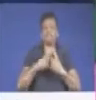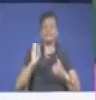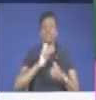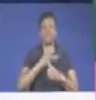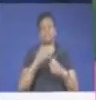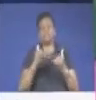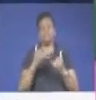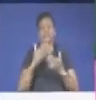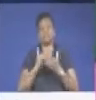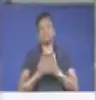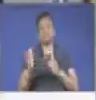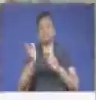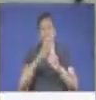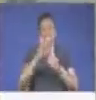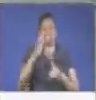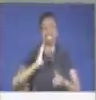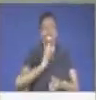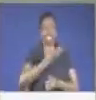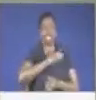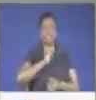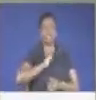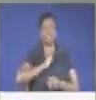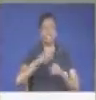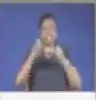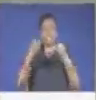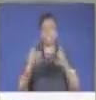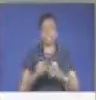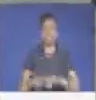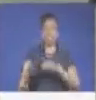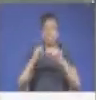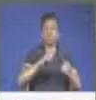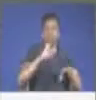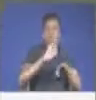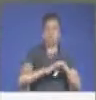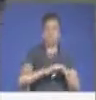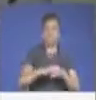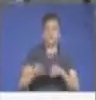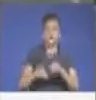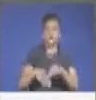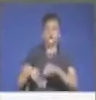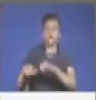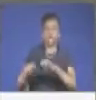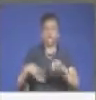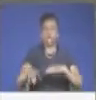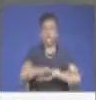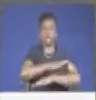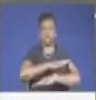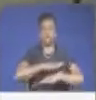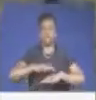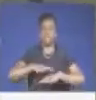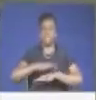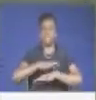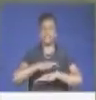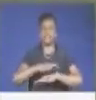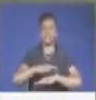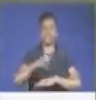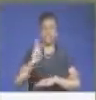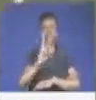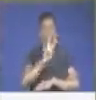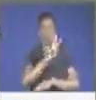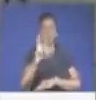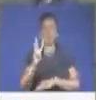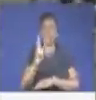but we were beating ourselves a lot. We move to the Roscoe Davis Soccer Field, where Western Warriors are preparing for the upcoming Bahamas